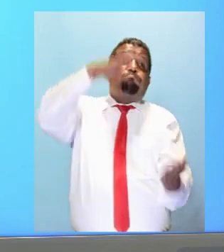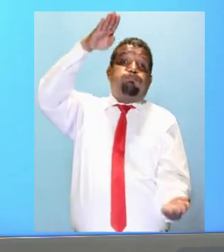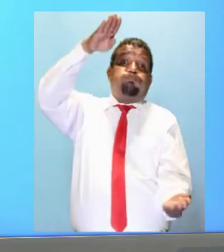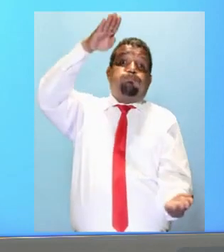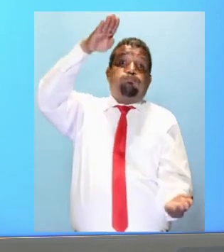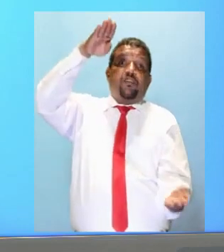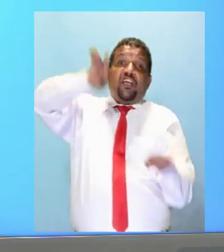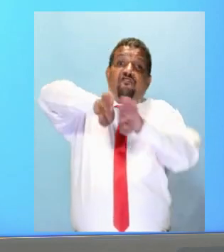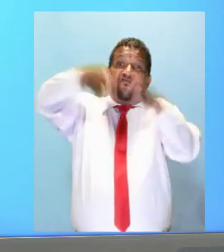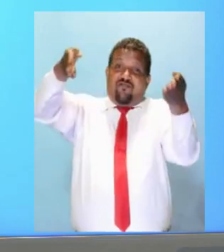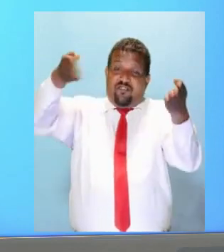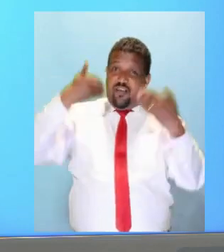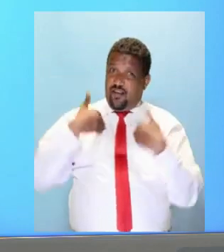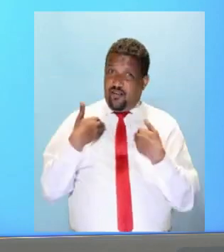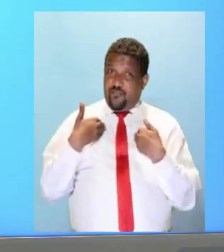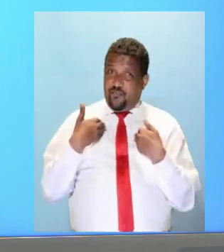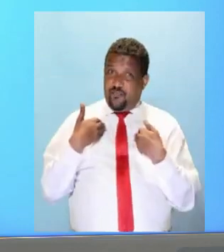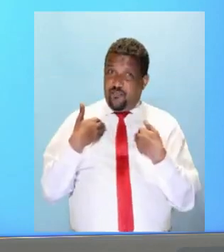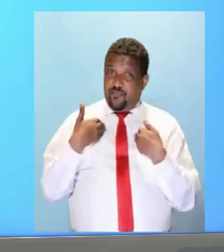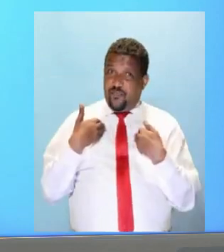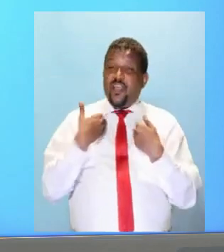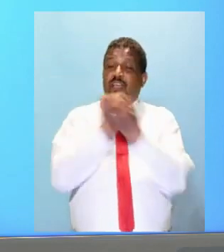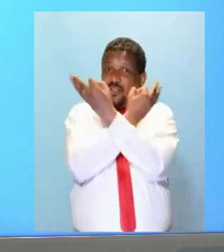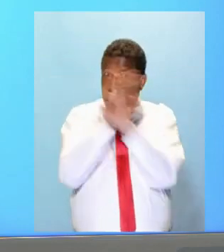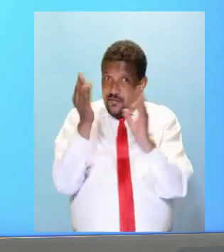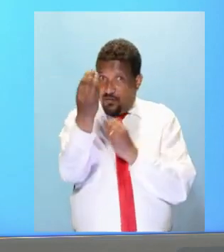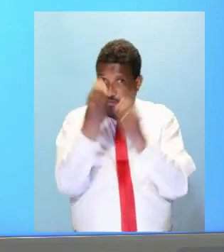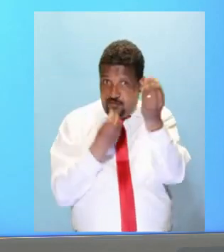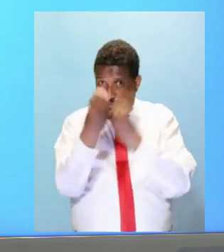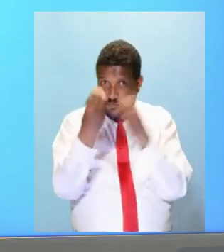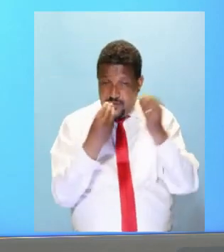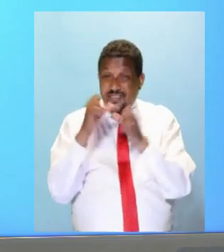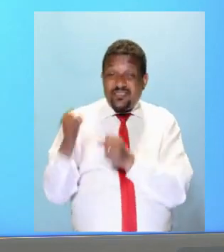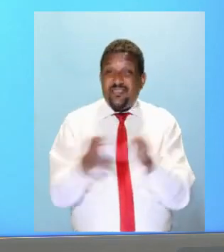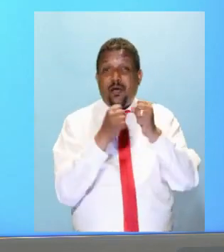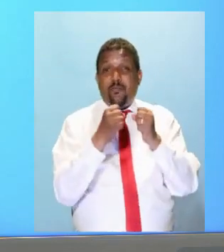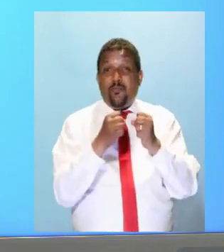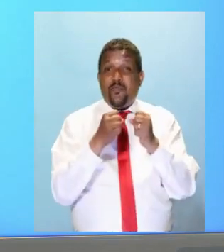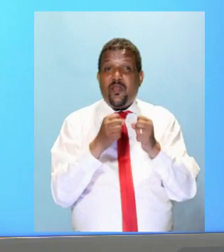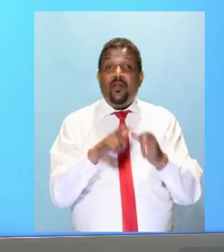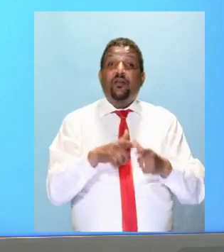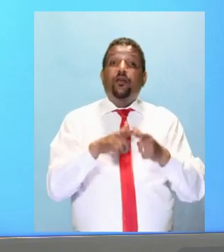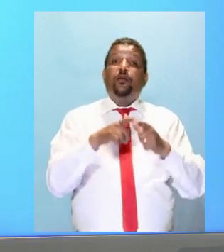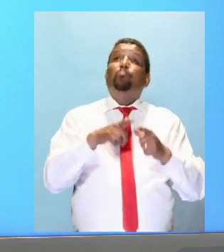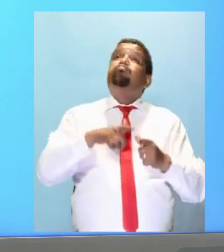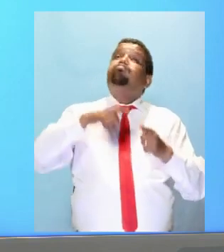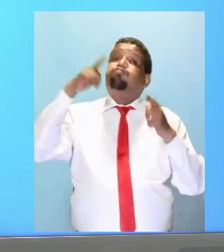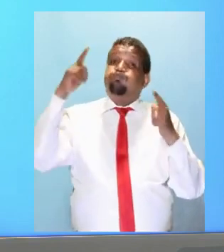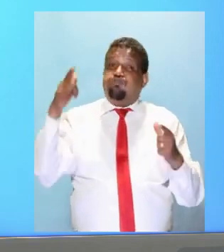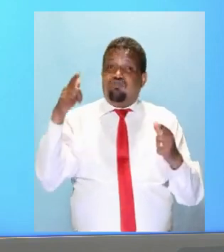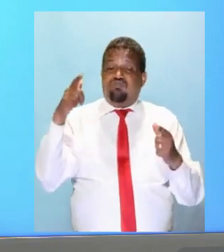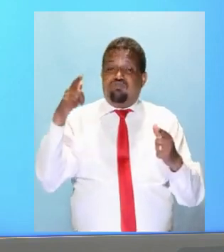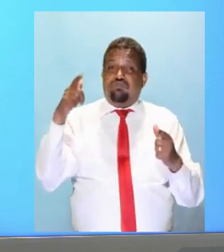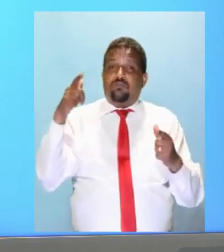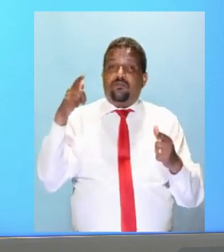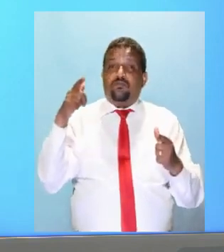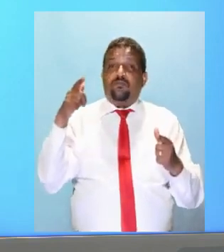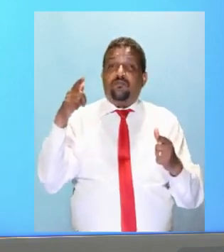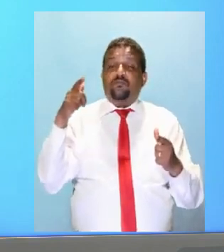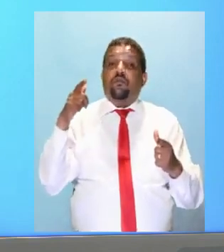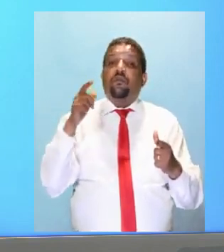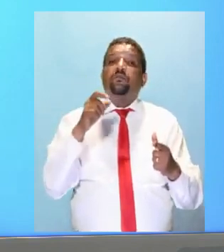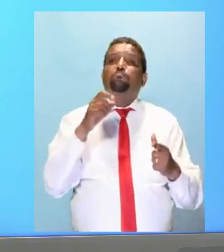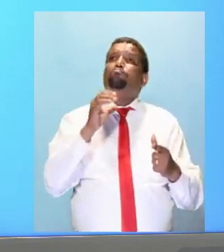capitalist economic system. It creates too large poor and too few high